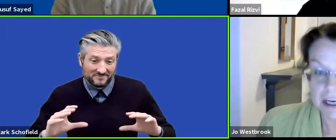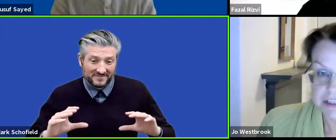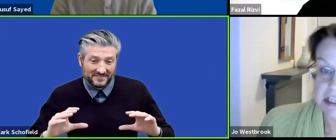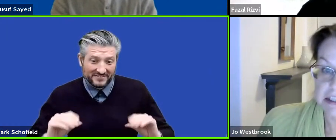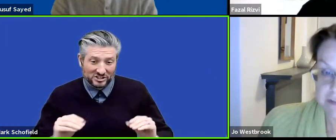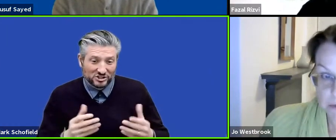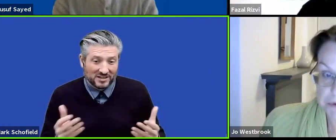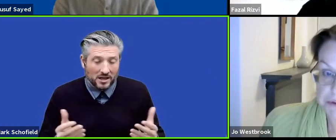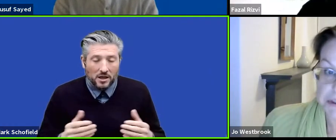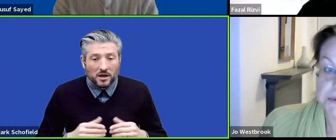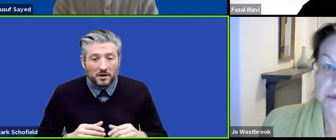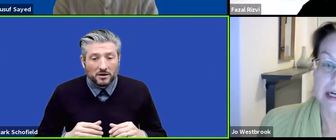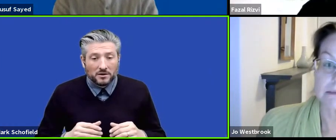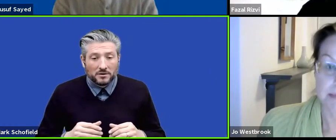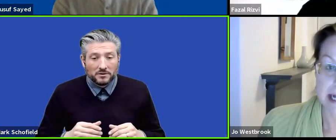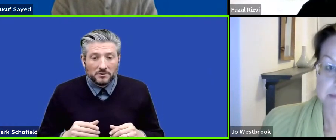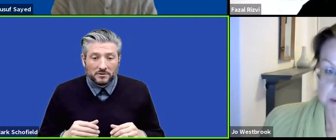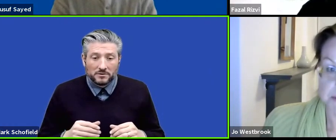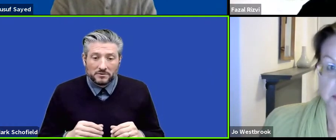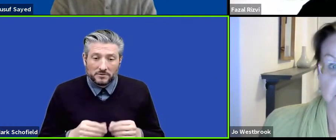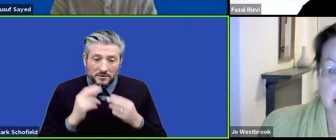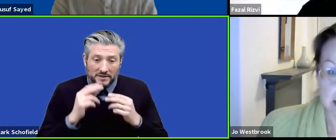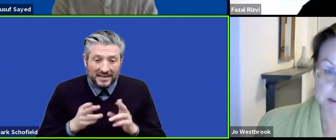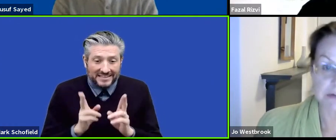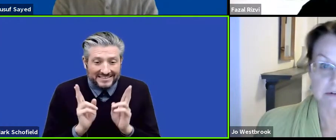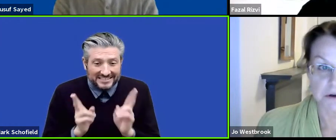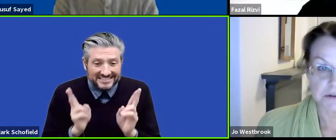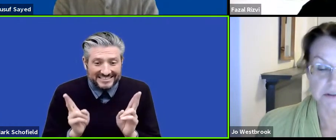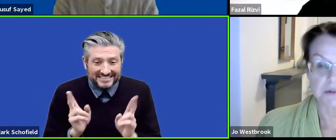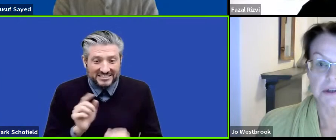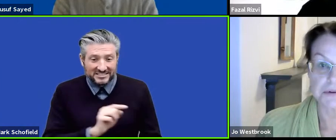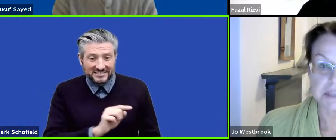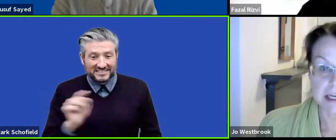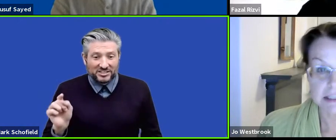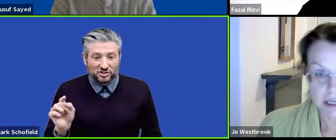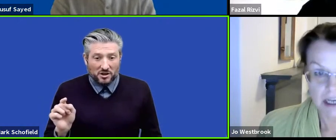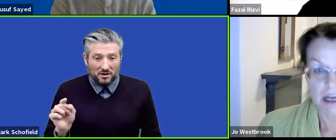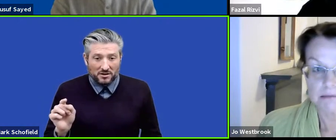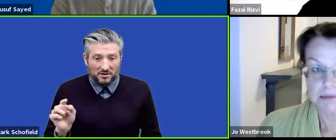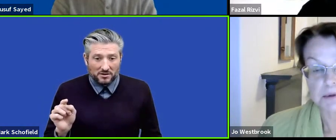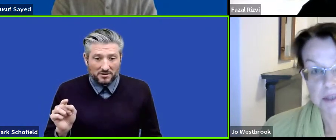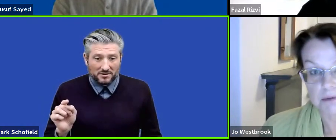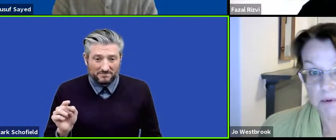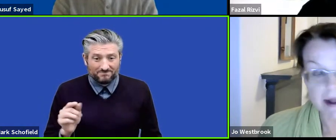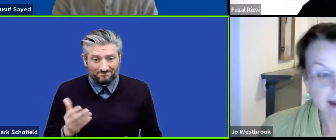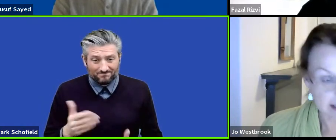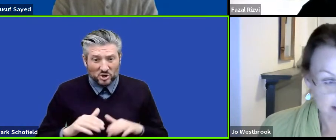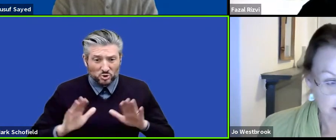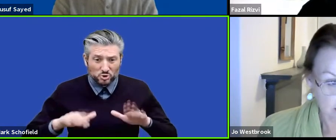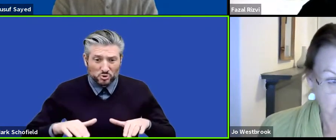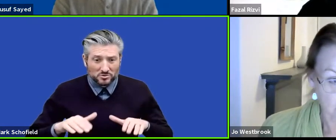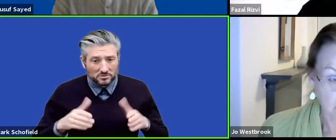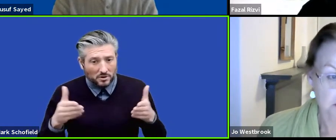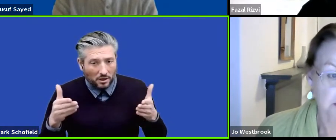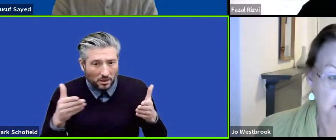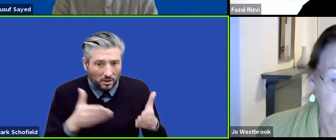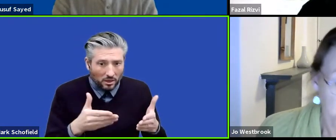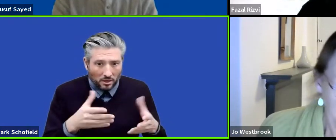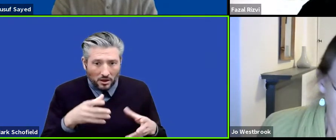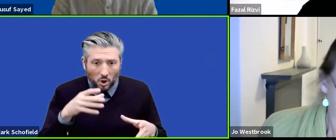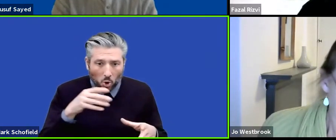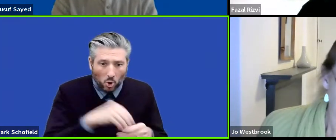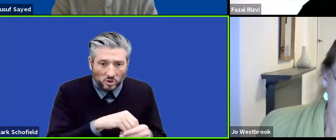doing the kind of teaching they want to, perhaps not so absolutely focused on content, but also beware, as our